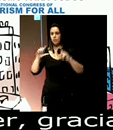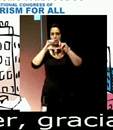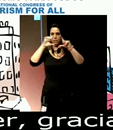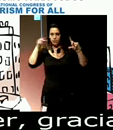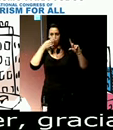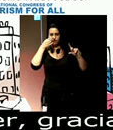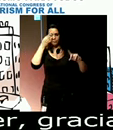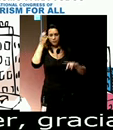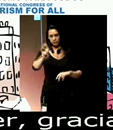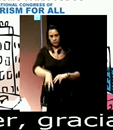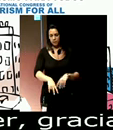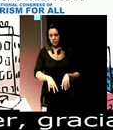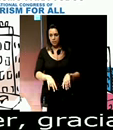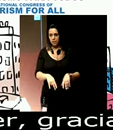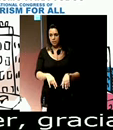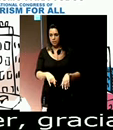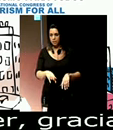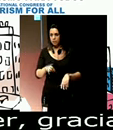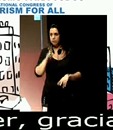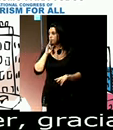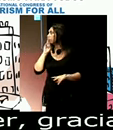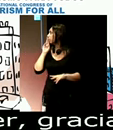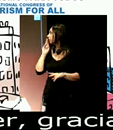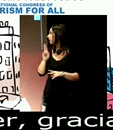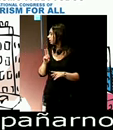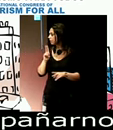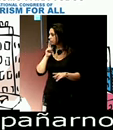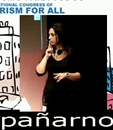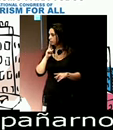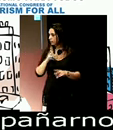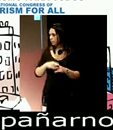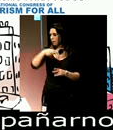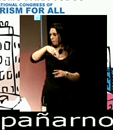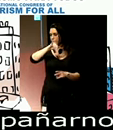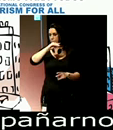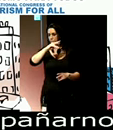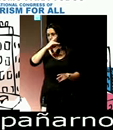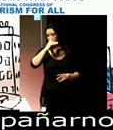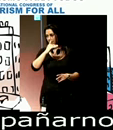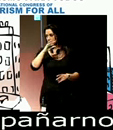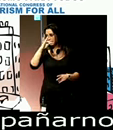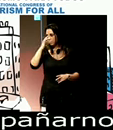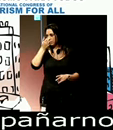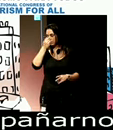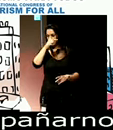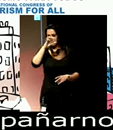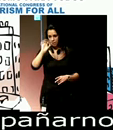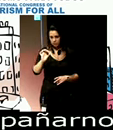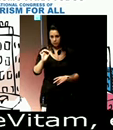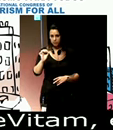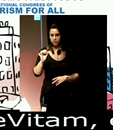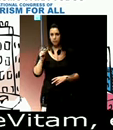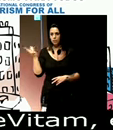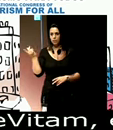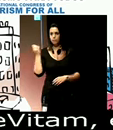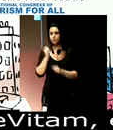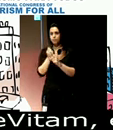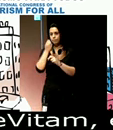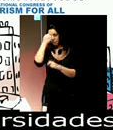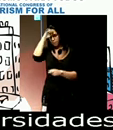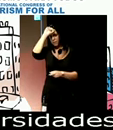He is the boss of a non-for-profit organization. He always runs a cultural review,